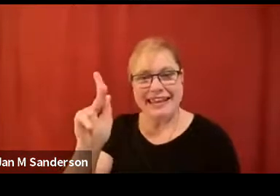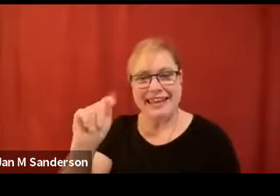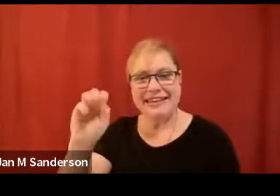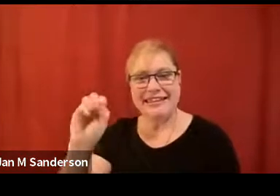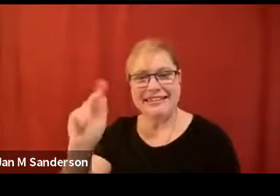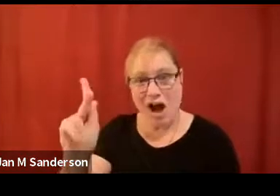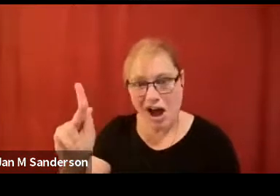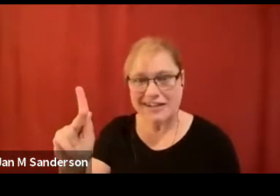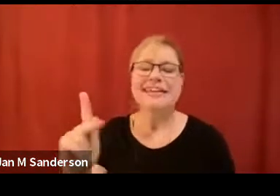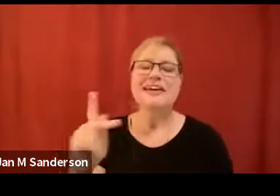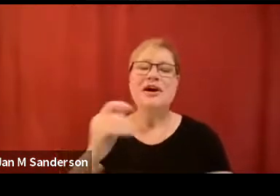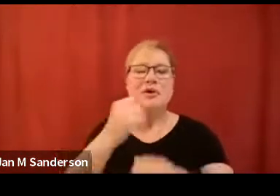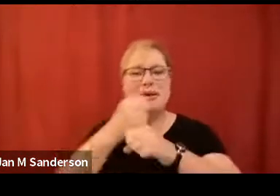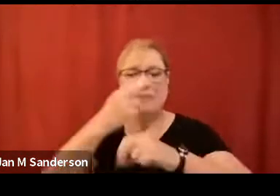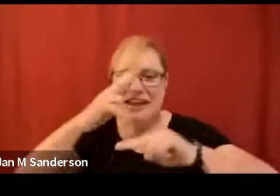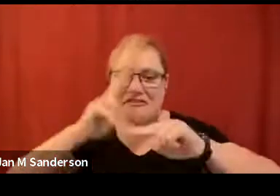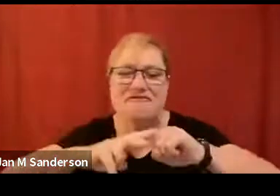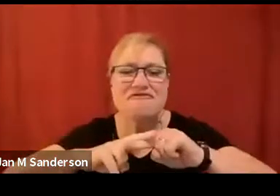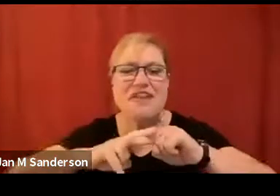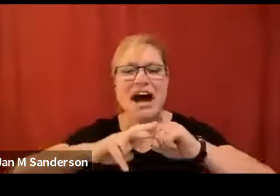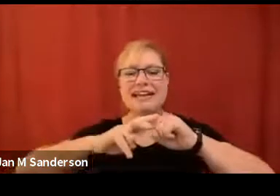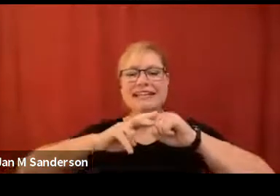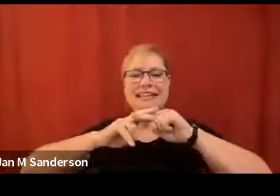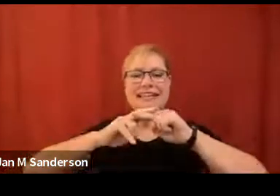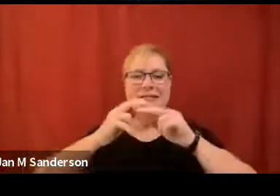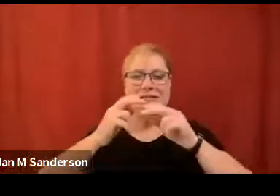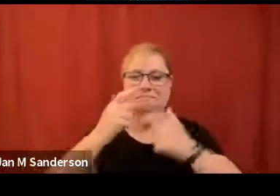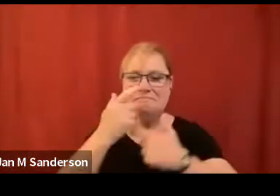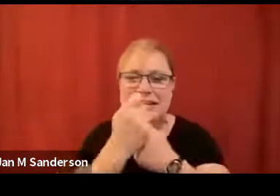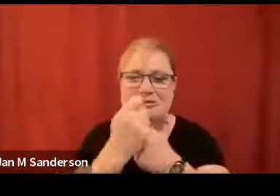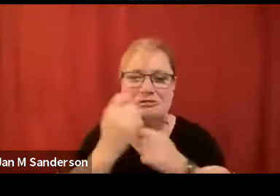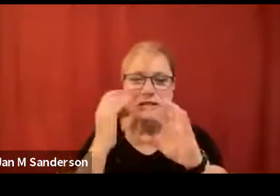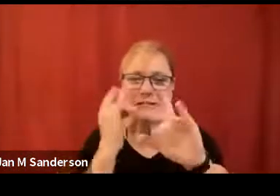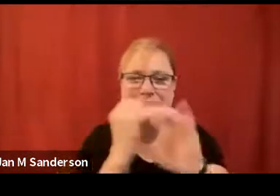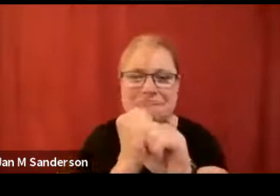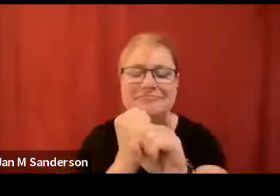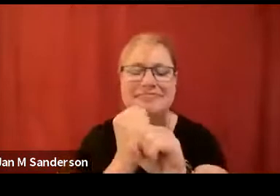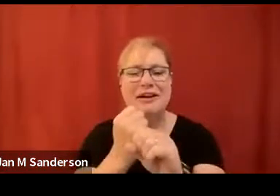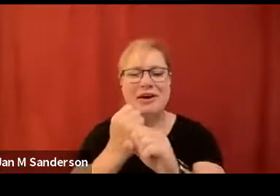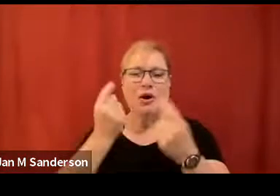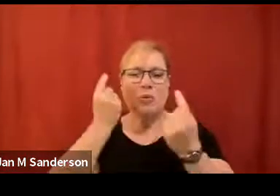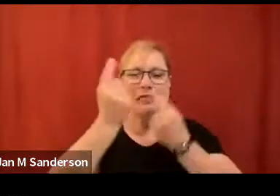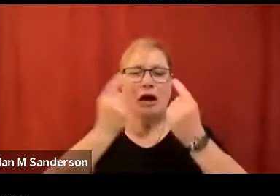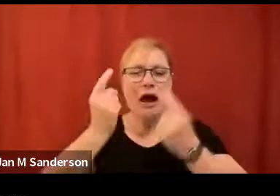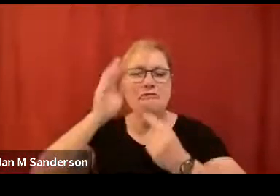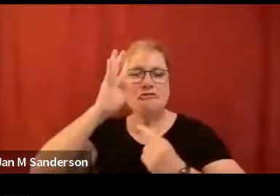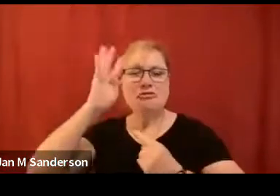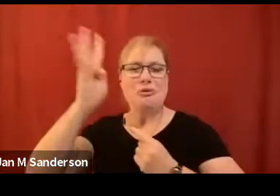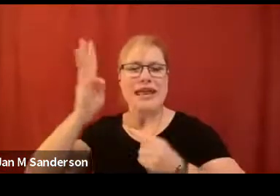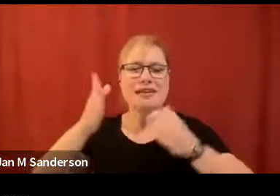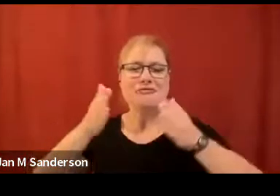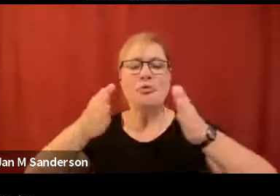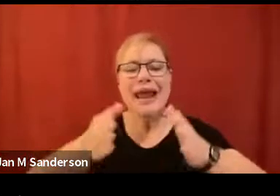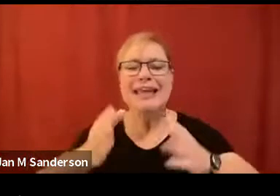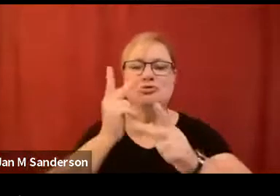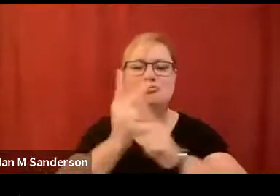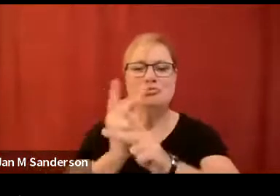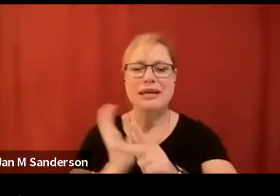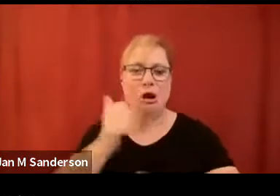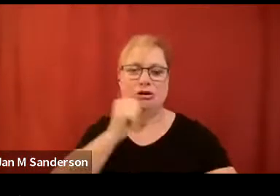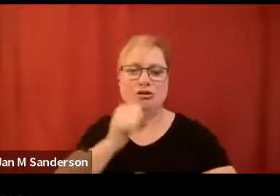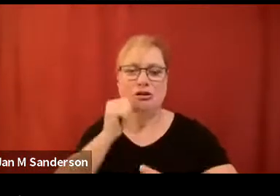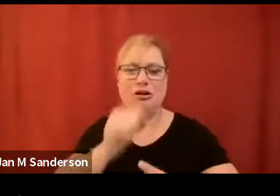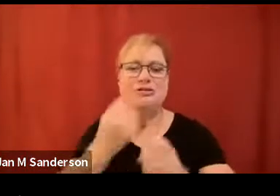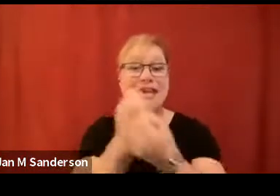made it fun and we made it engaging. And we figured out creative ways to keep our girls safe and together. And